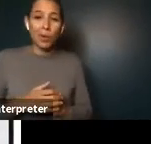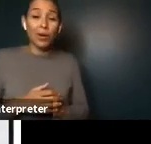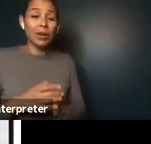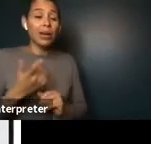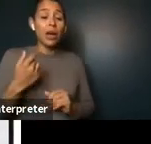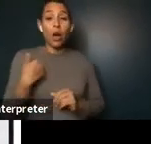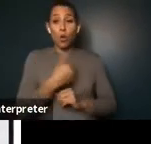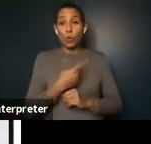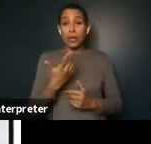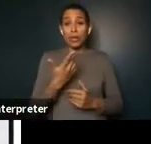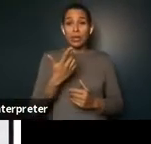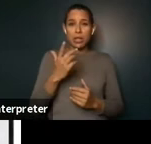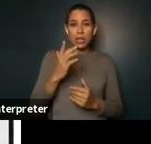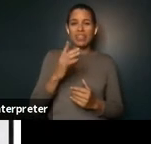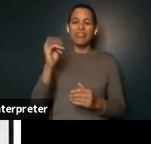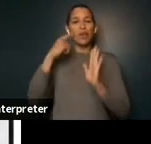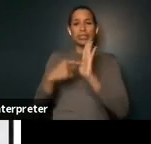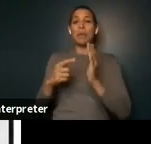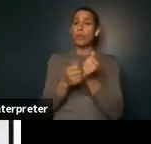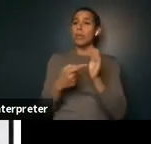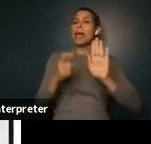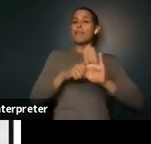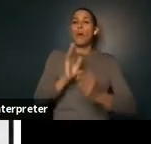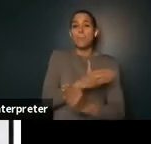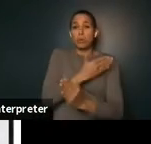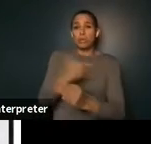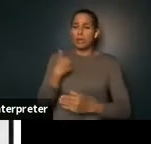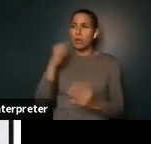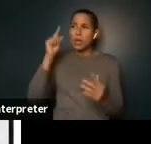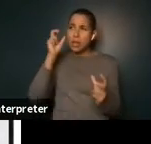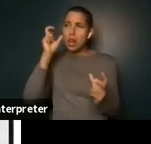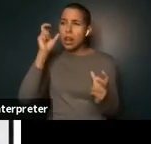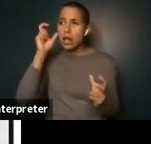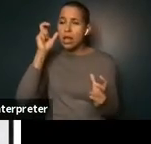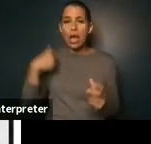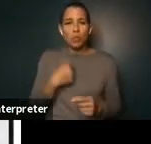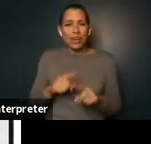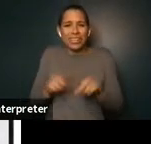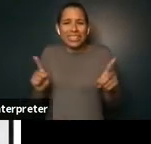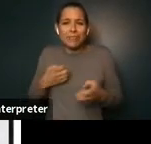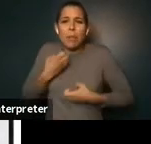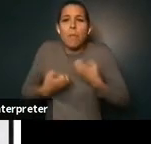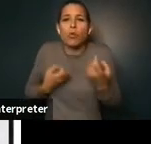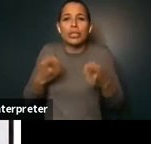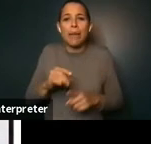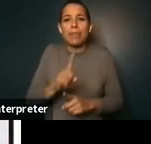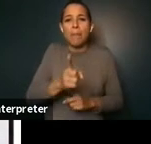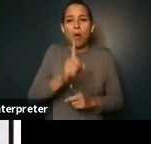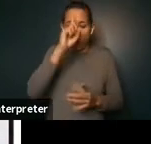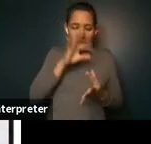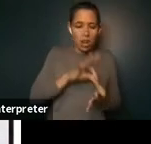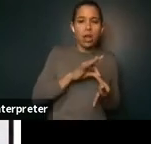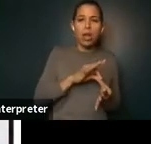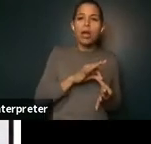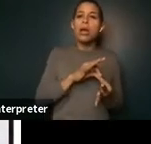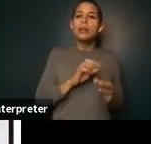it would obviously resonate differently, you know? And same with something that's site-specific where the